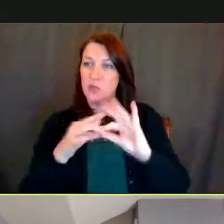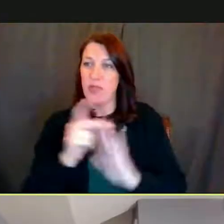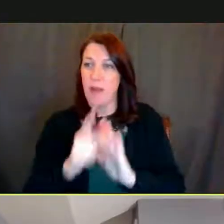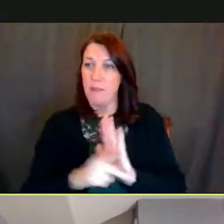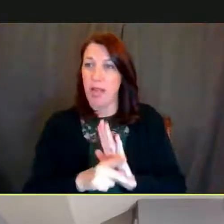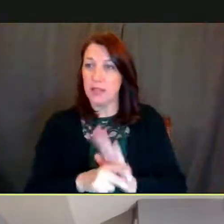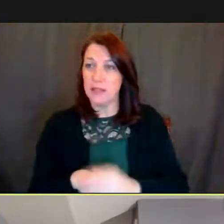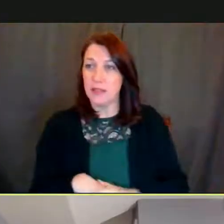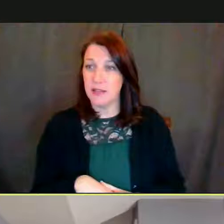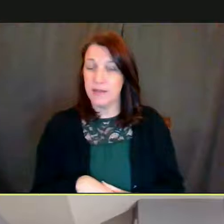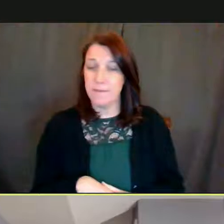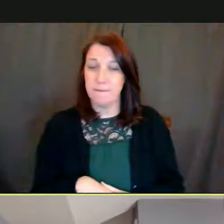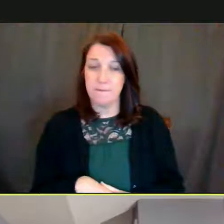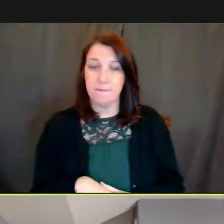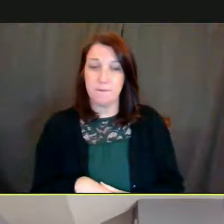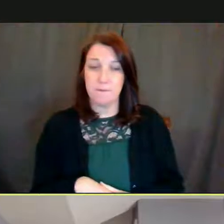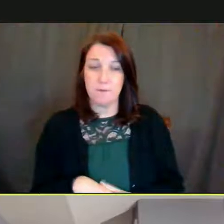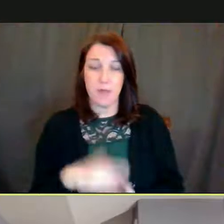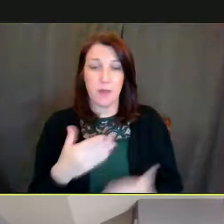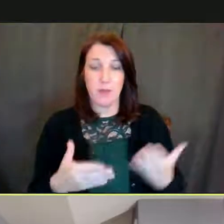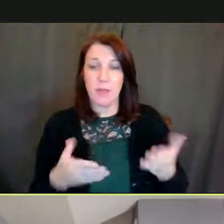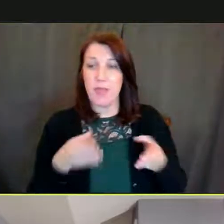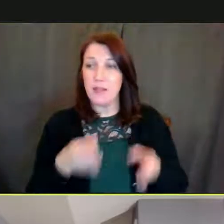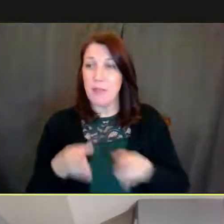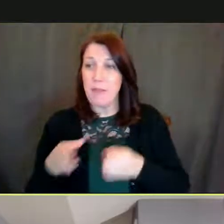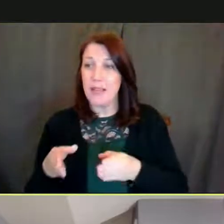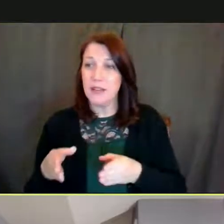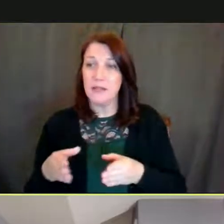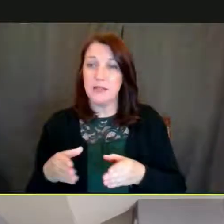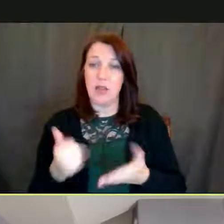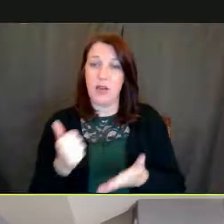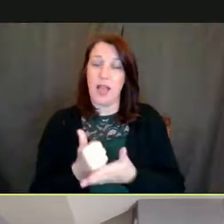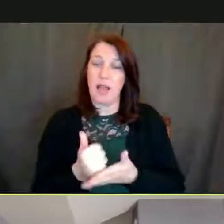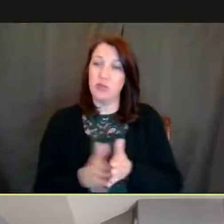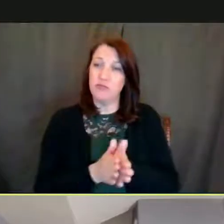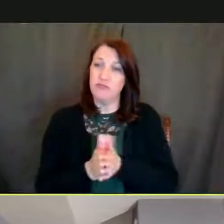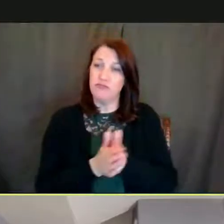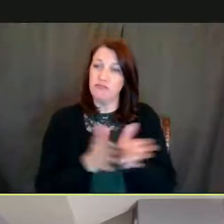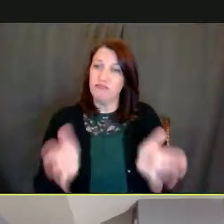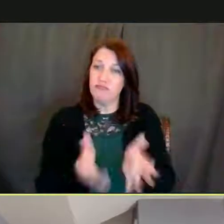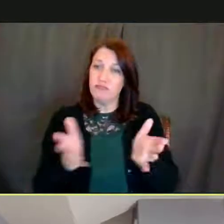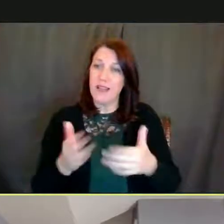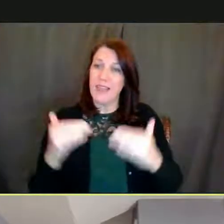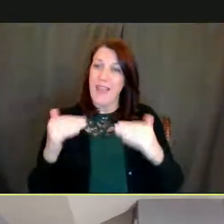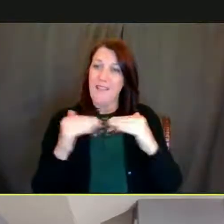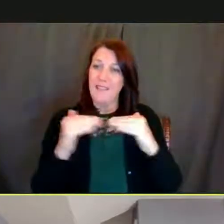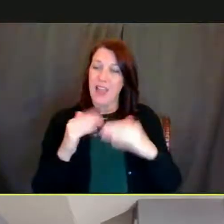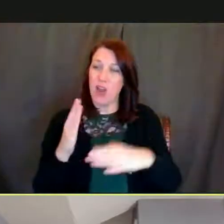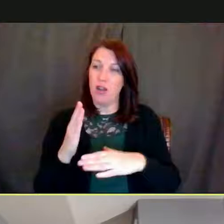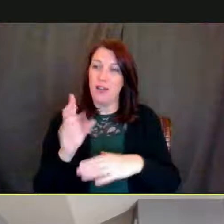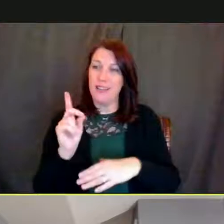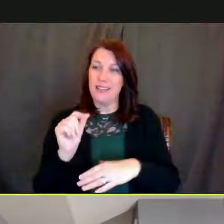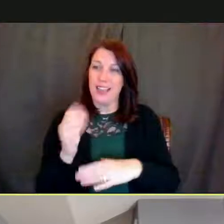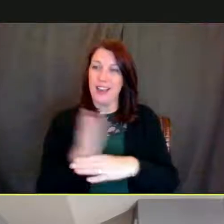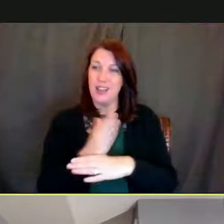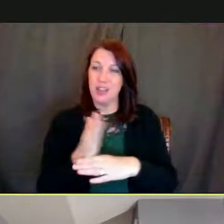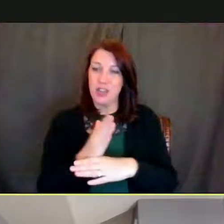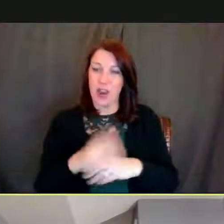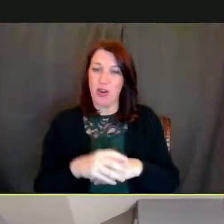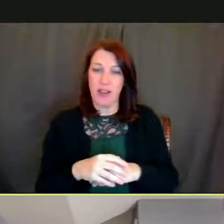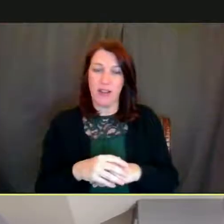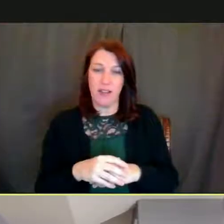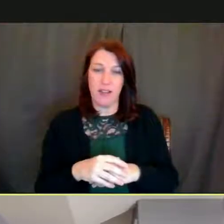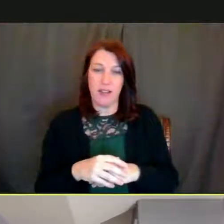Whether there are kind of, mechanisms that could help incentivize fair data sharing and encourage data citation. And as I said, this is